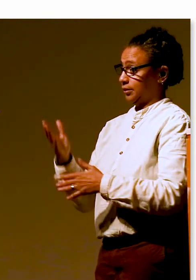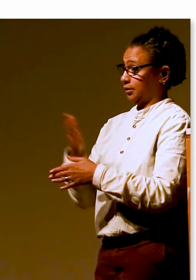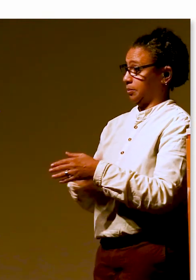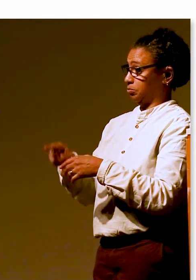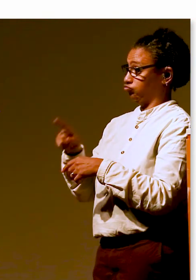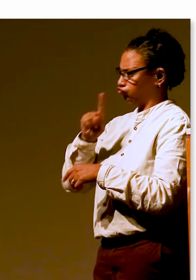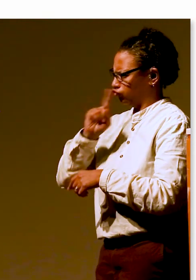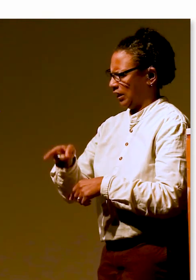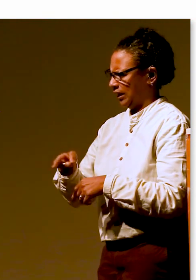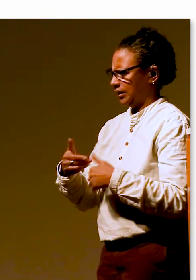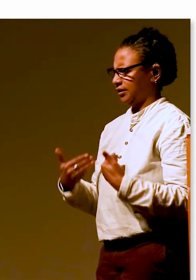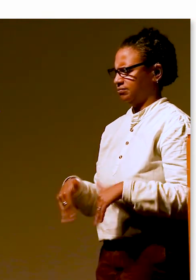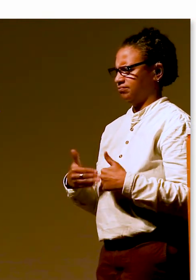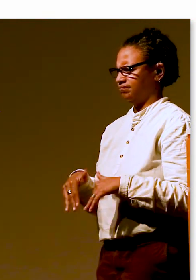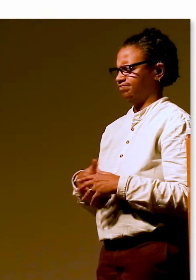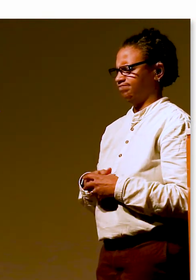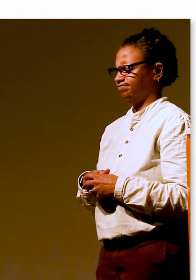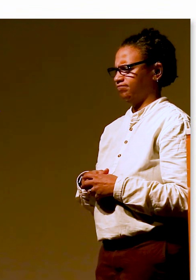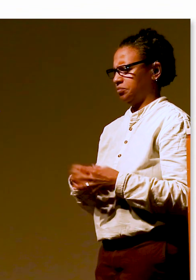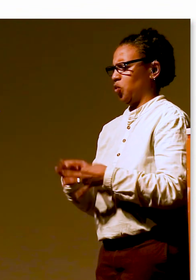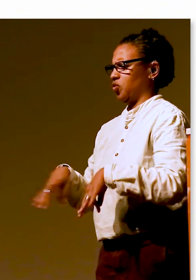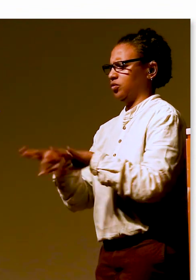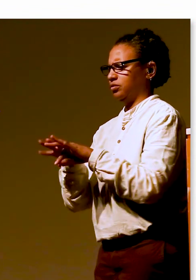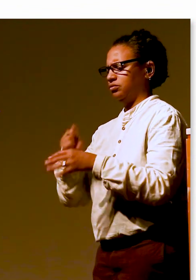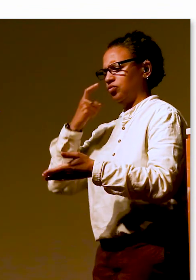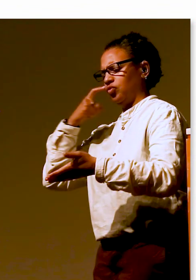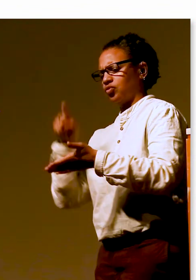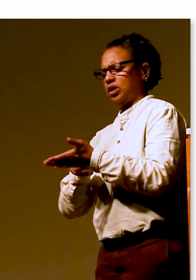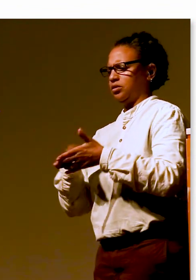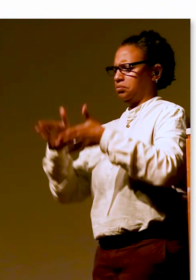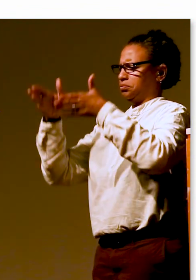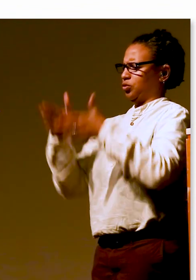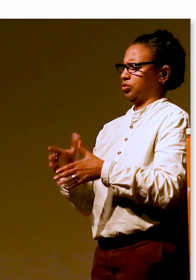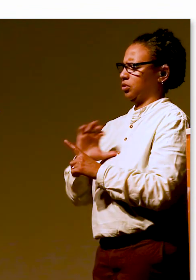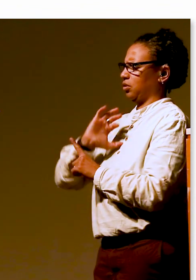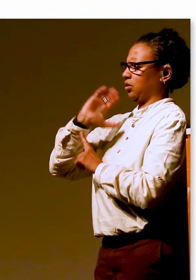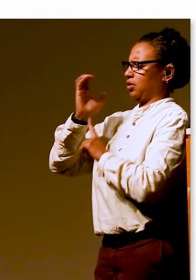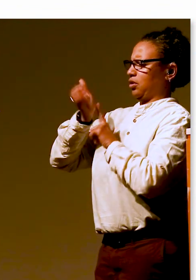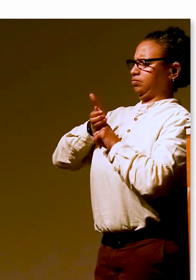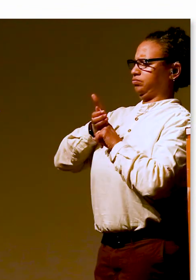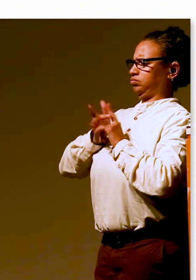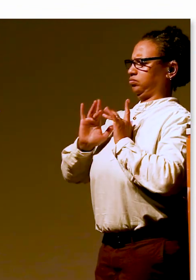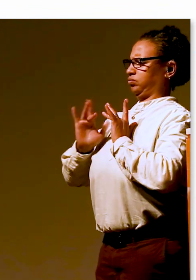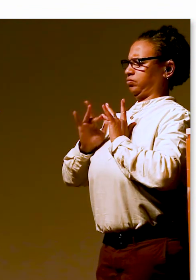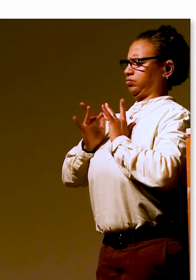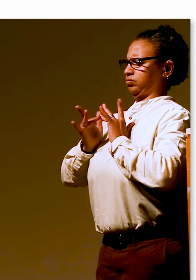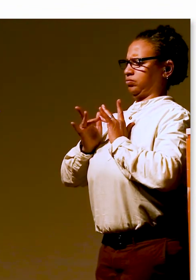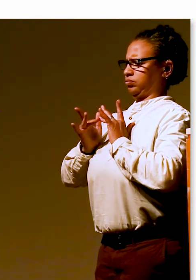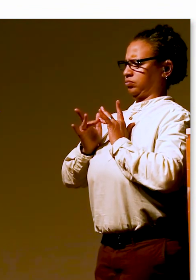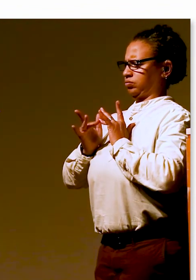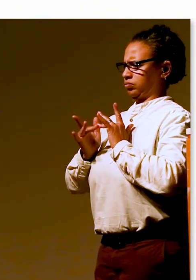the person I was pretending to be online. Like I've had this interesting reckoning recently where in the interest of being like, the arts are